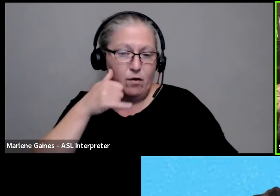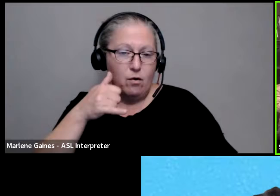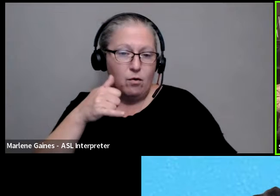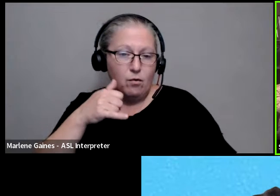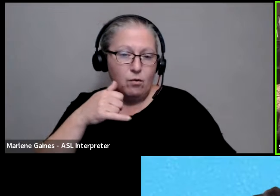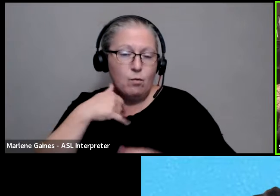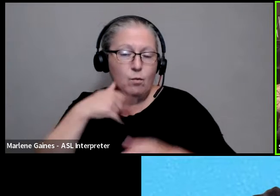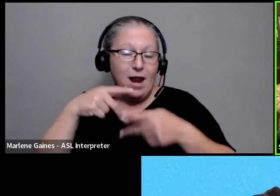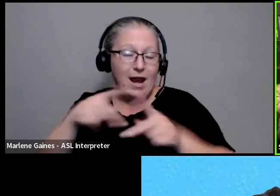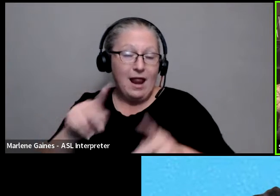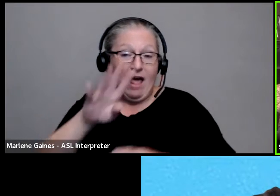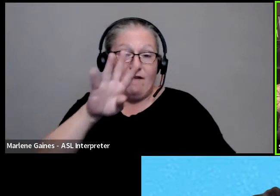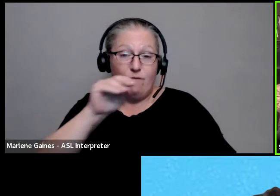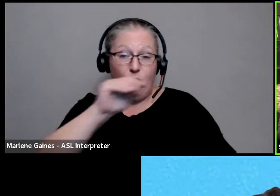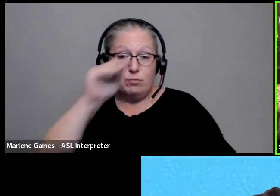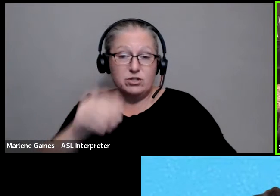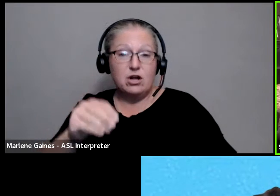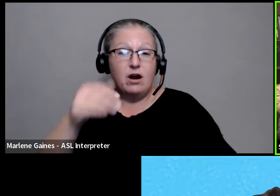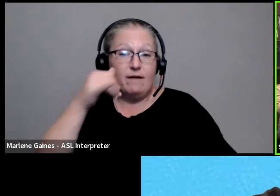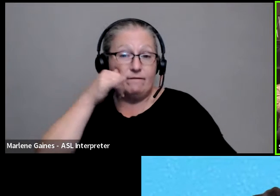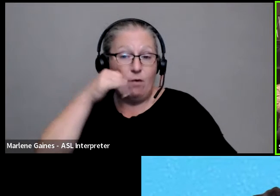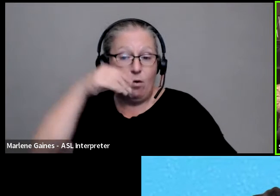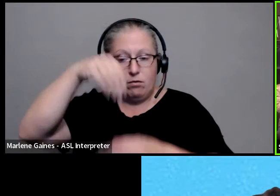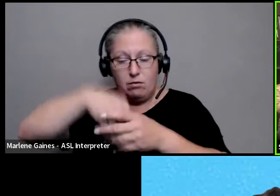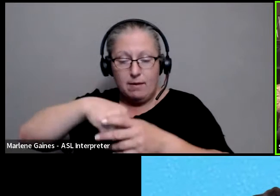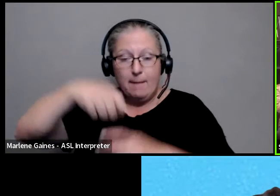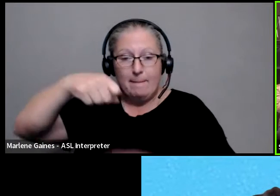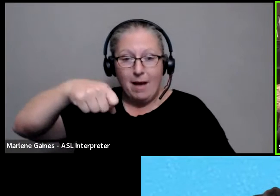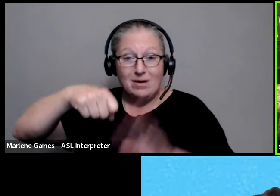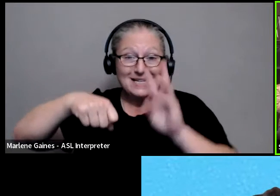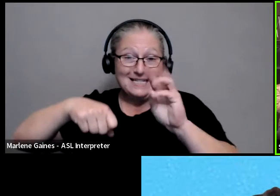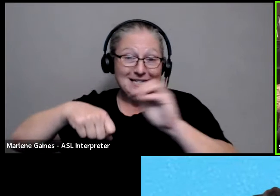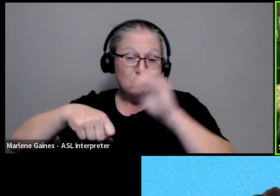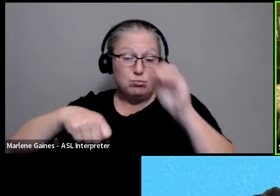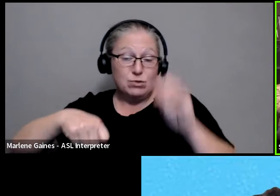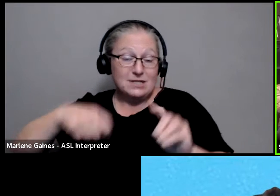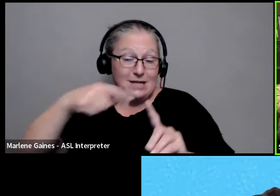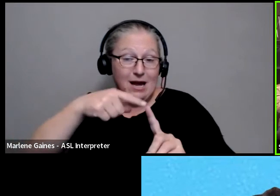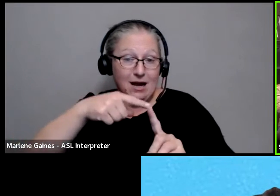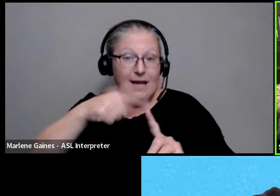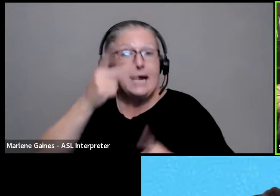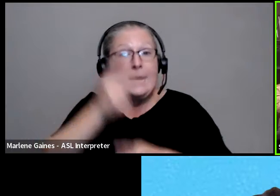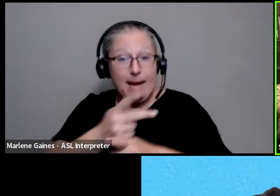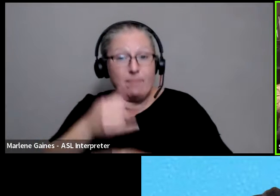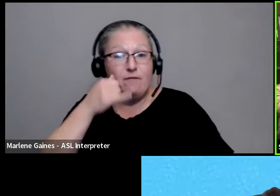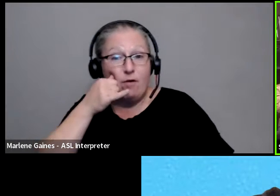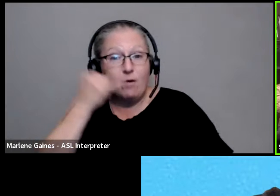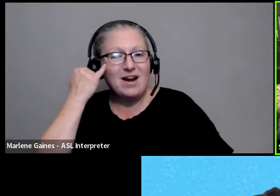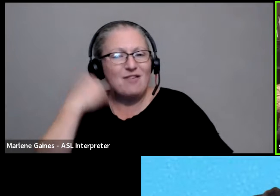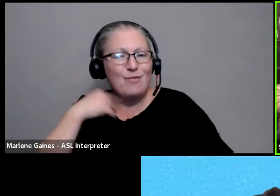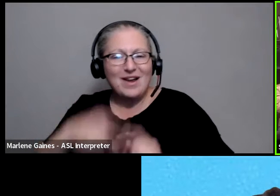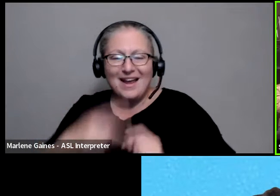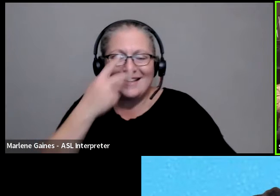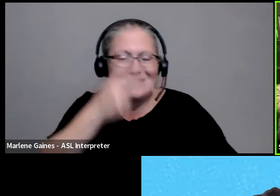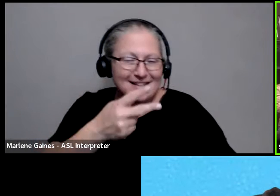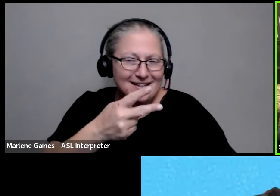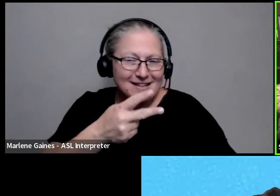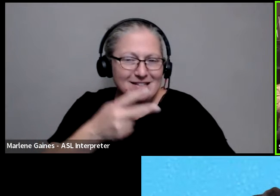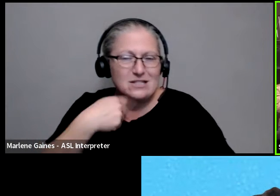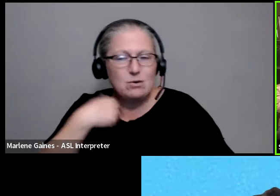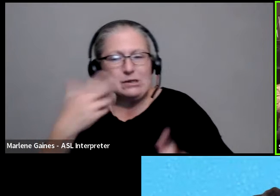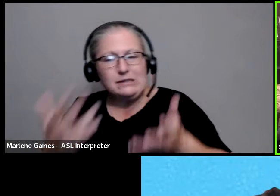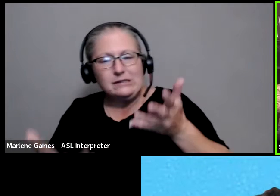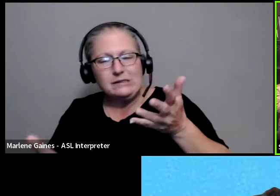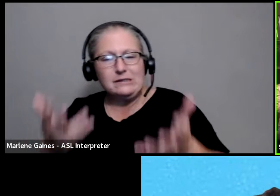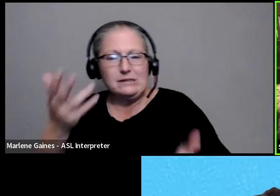about 40% of our kids turn it in and put it in the pouch. The other 60% are allowed to keep it as long as we don't see it. And so we're kind of in